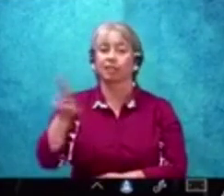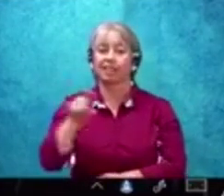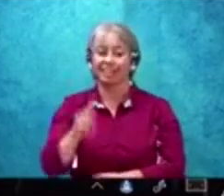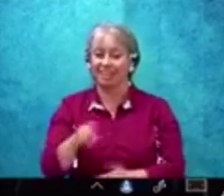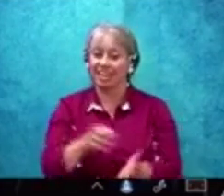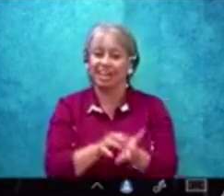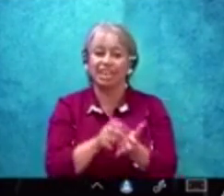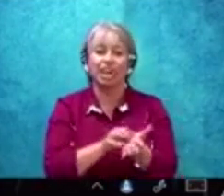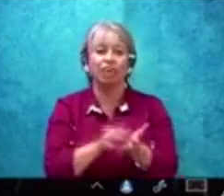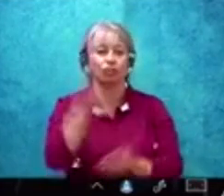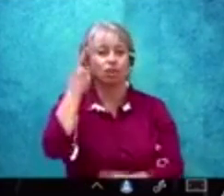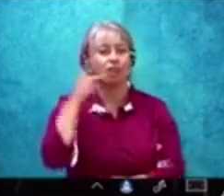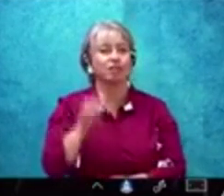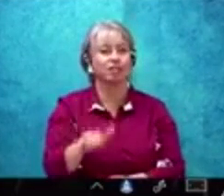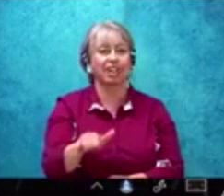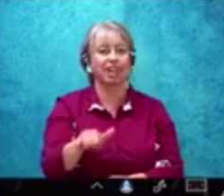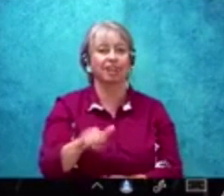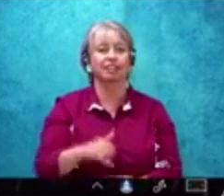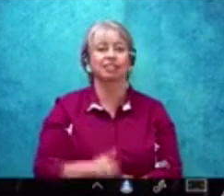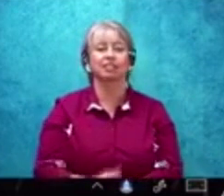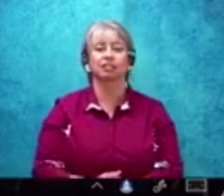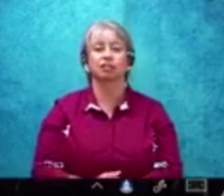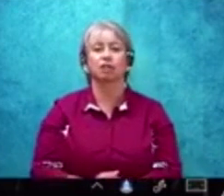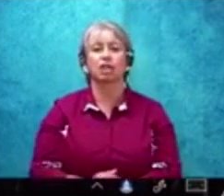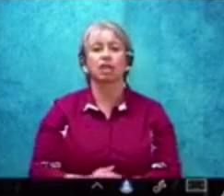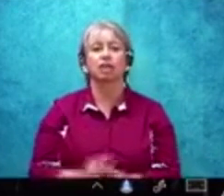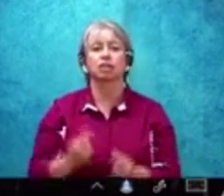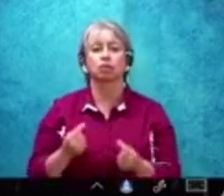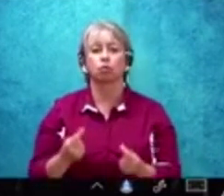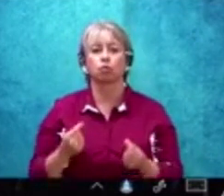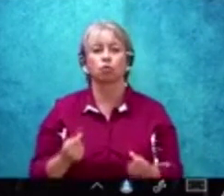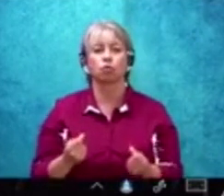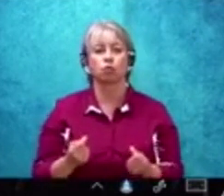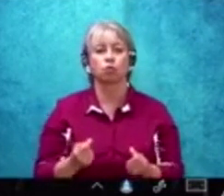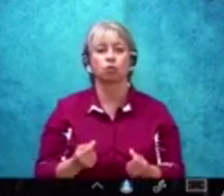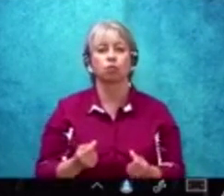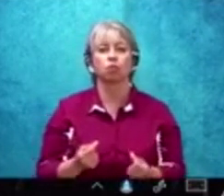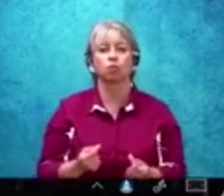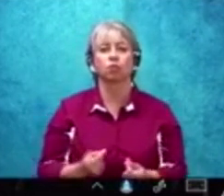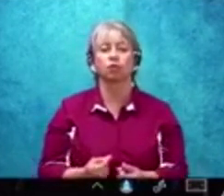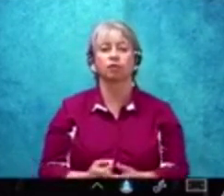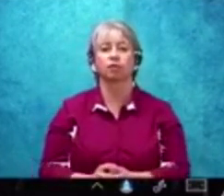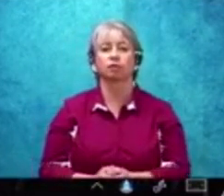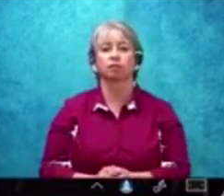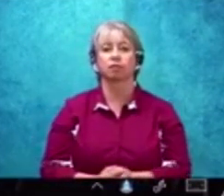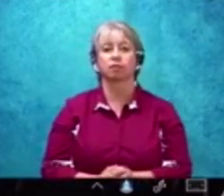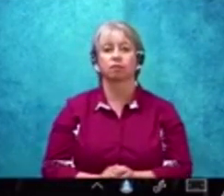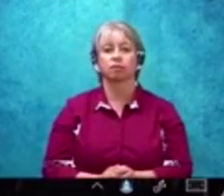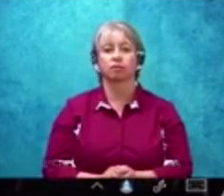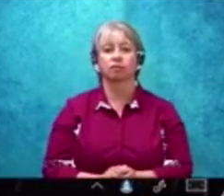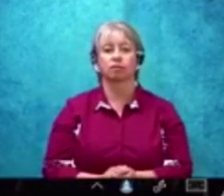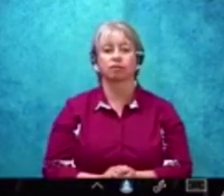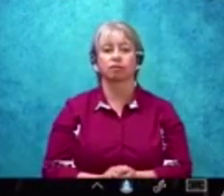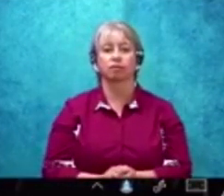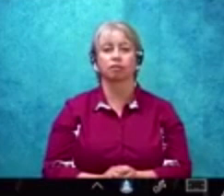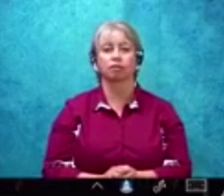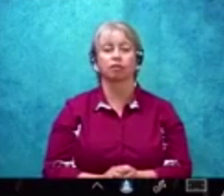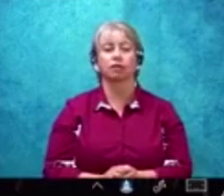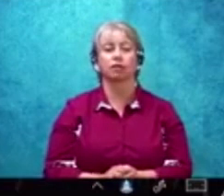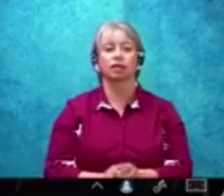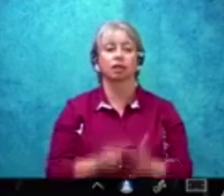one. And so what we want to do is we will put in